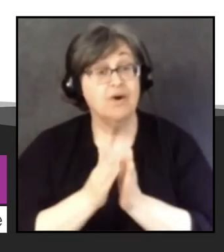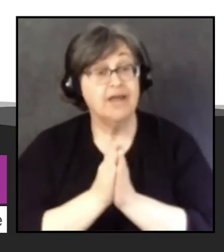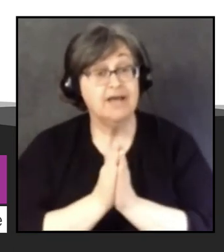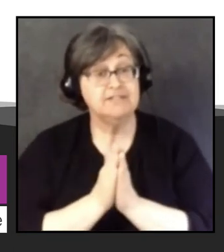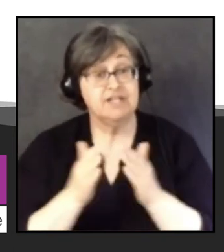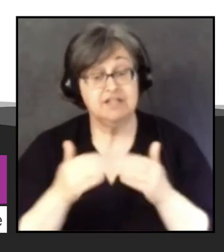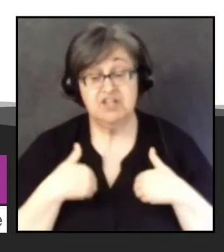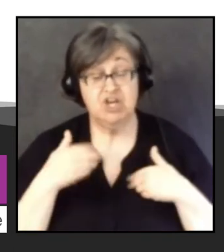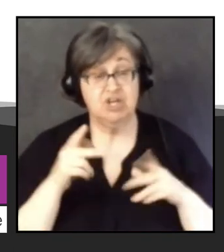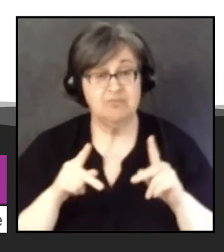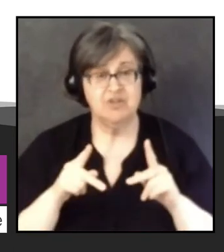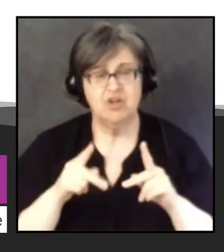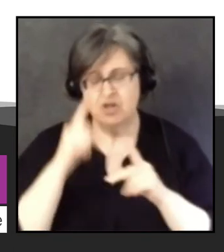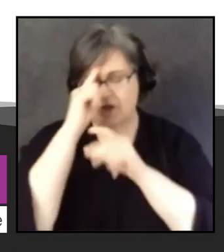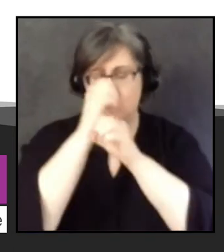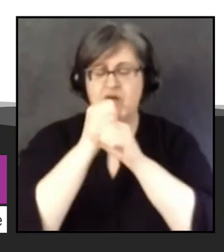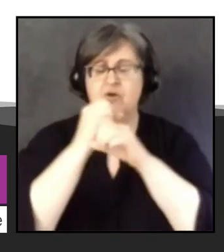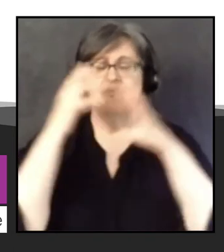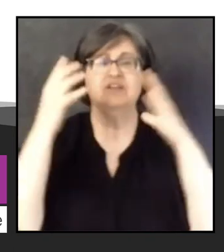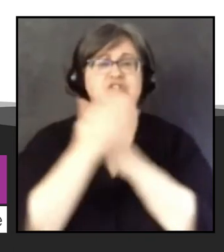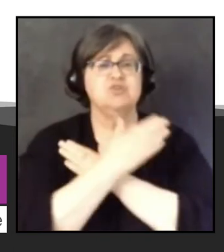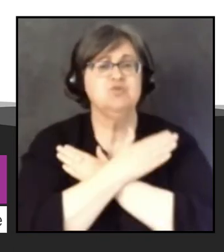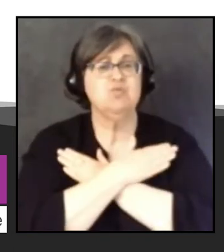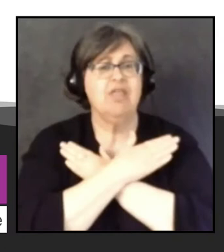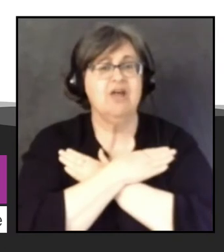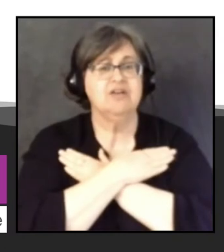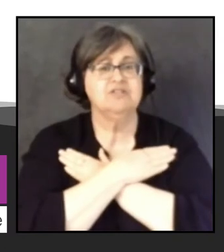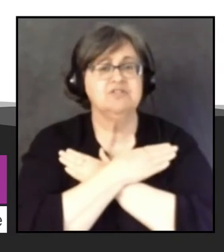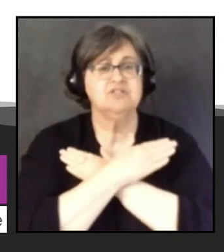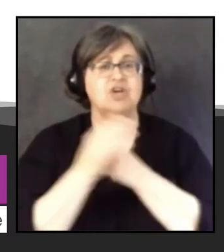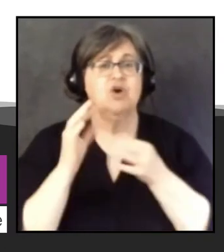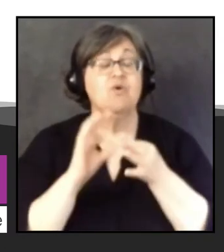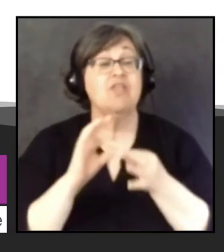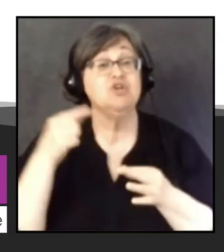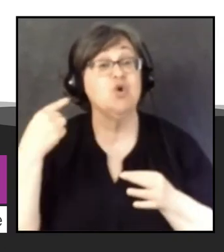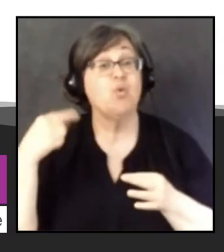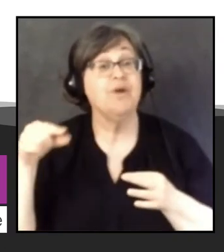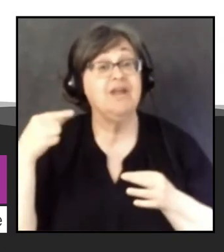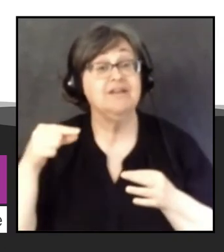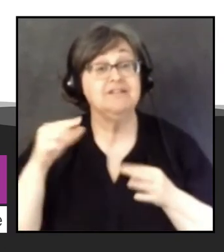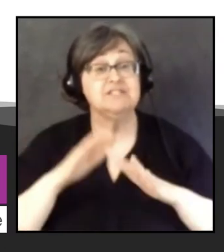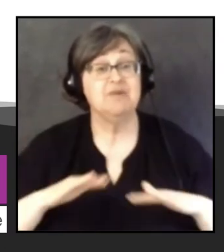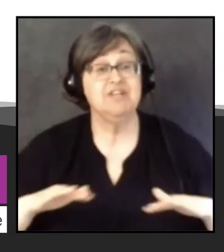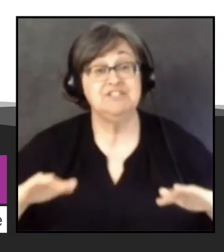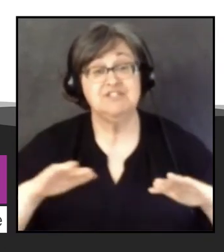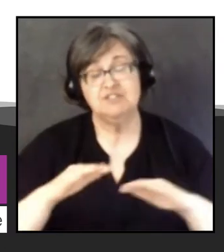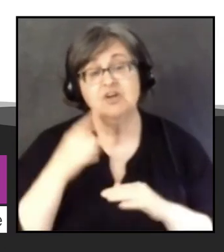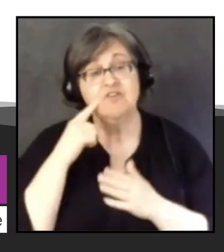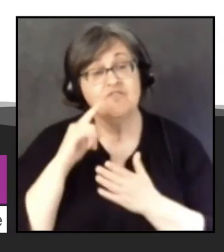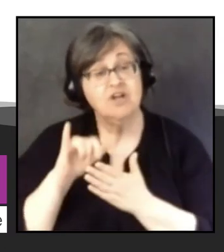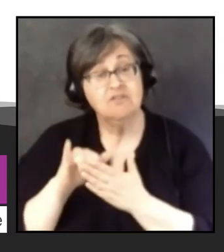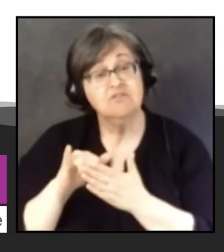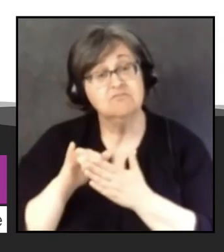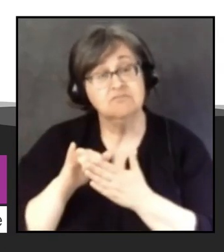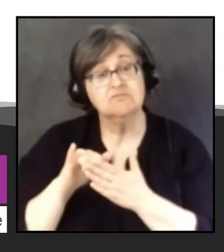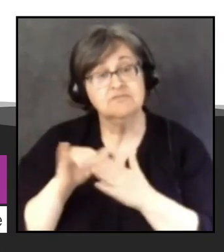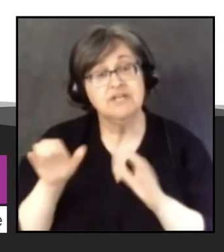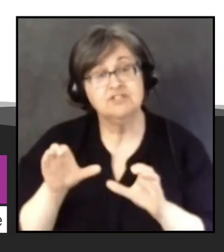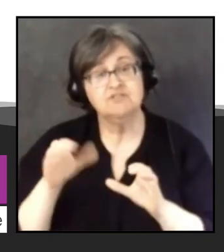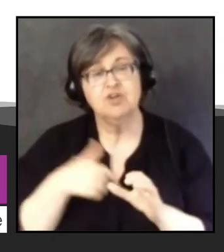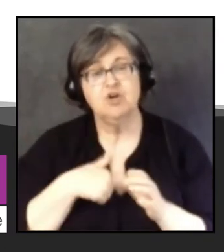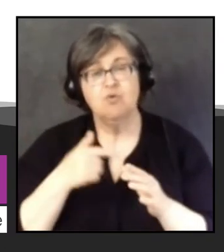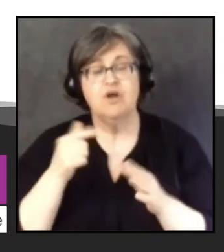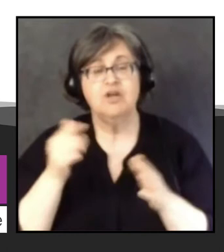to imagine relaxation in relation to green spaces. For this part of the activity, we wanted to